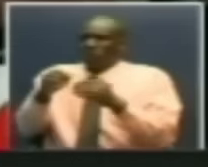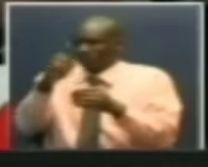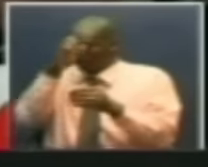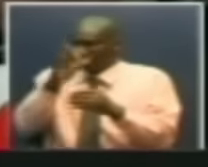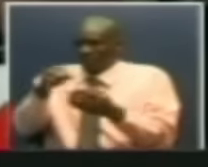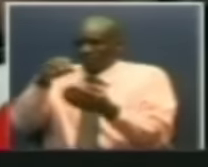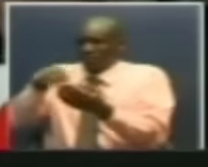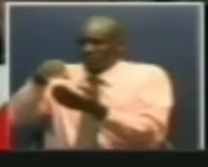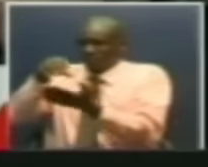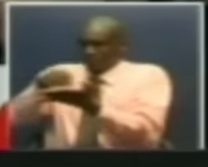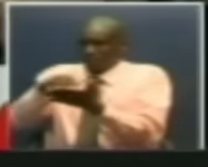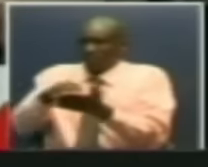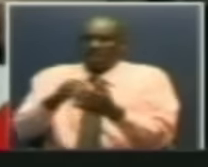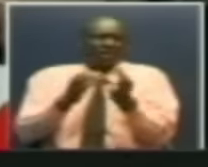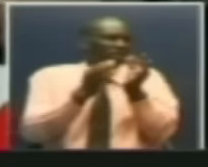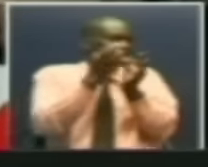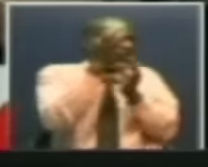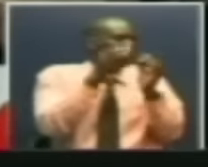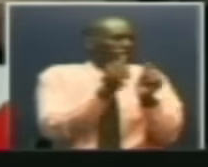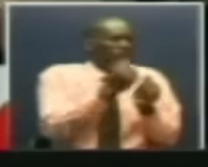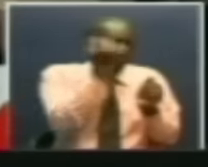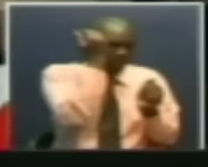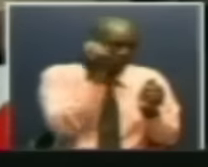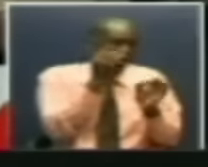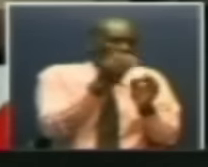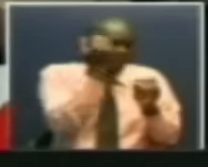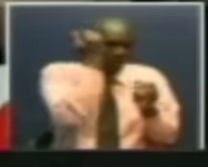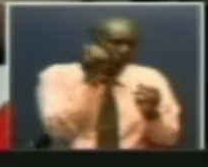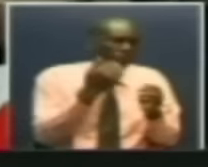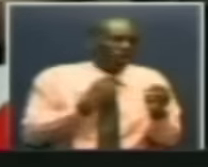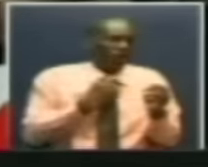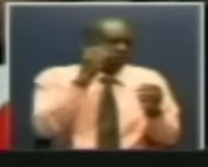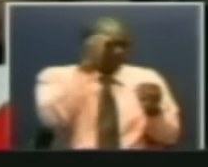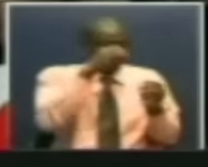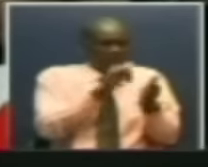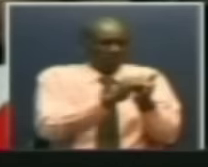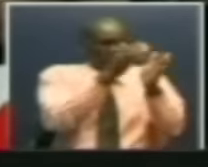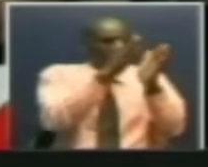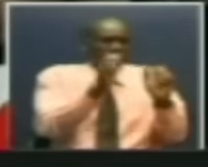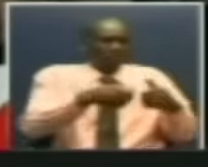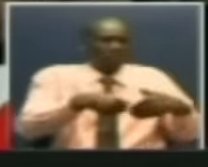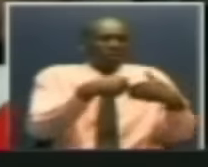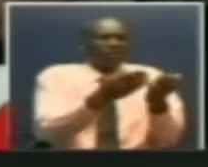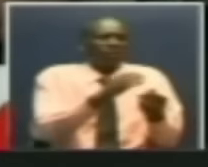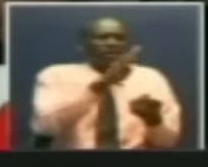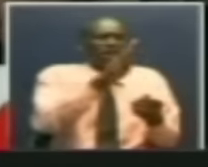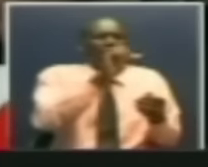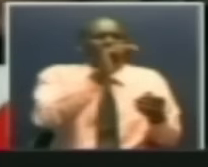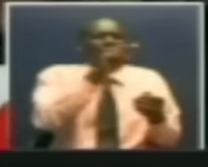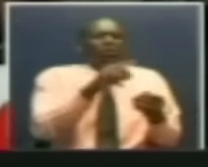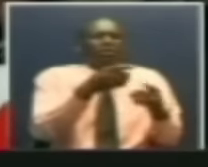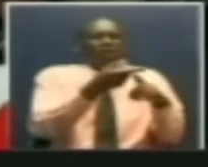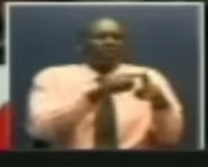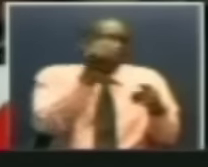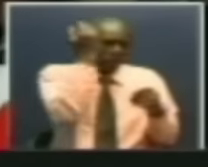It depends. If it depends with the court. If the court is of the opinion that the person can be issued with a bond, then the court will do.